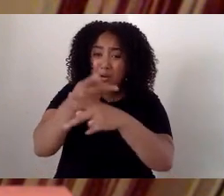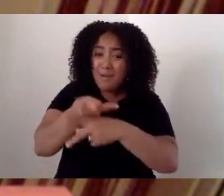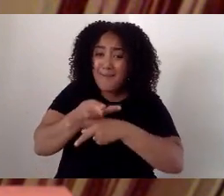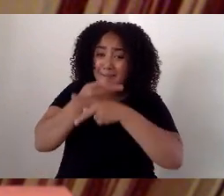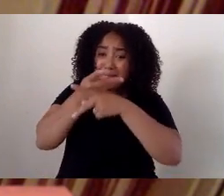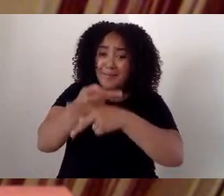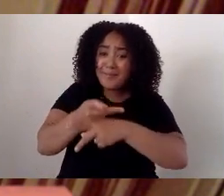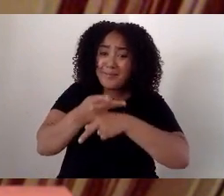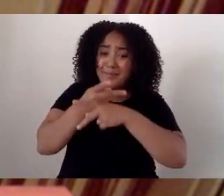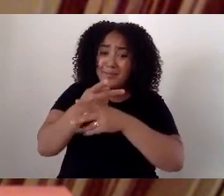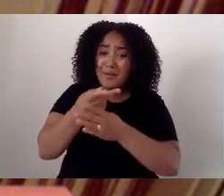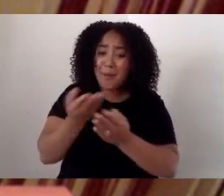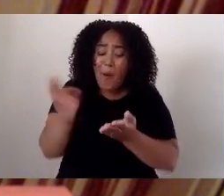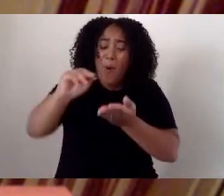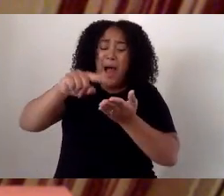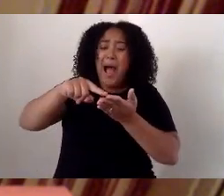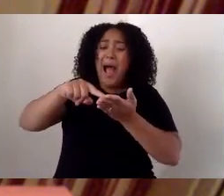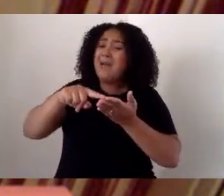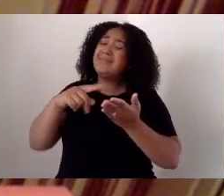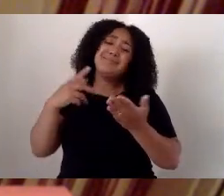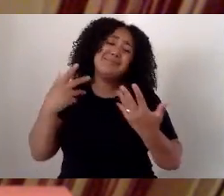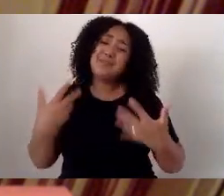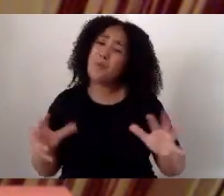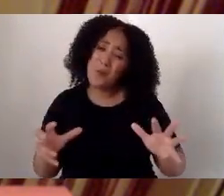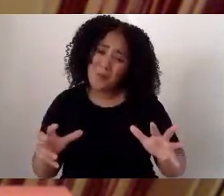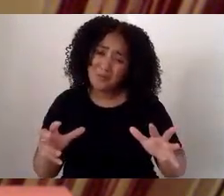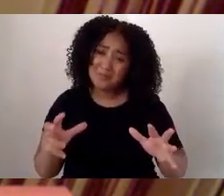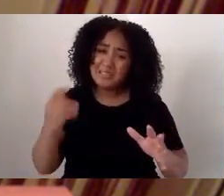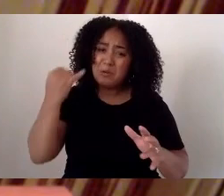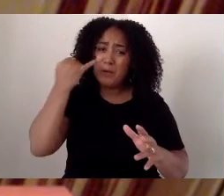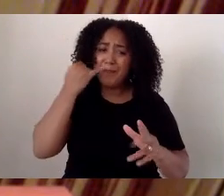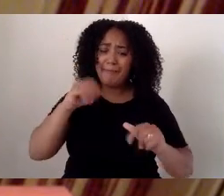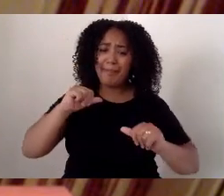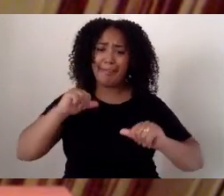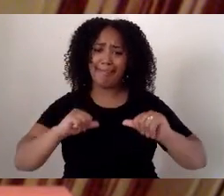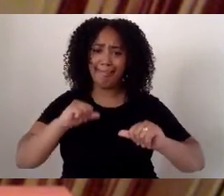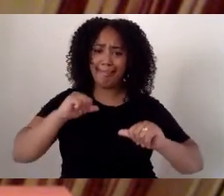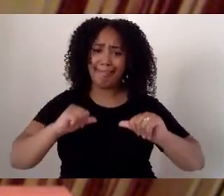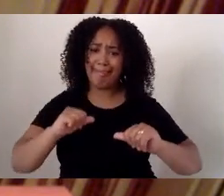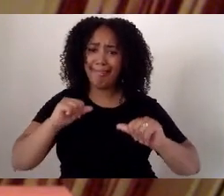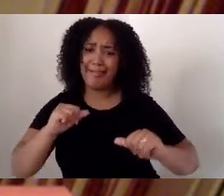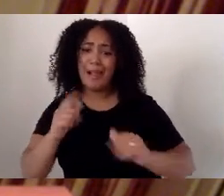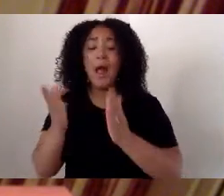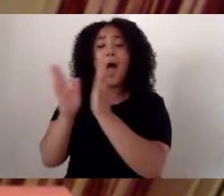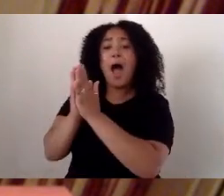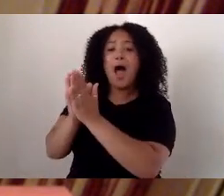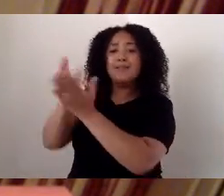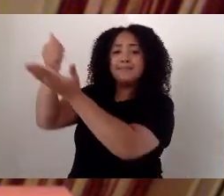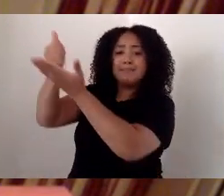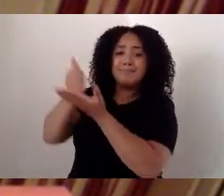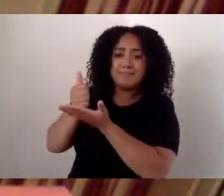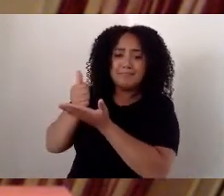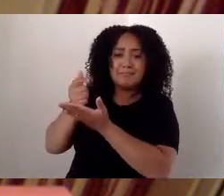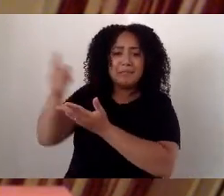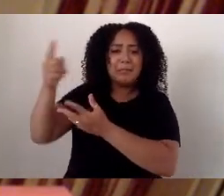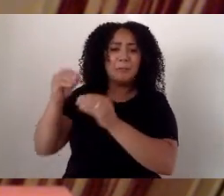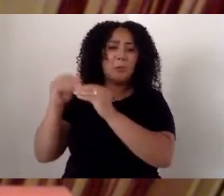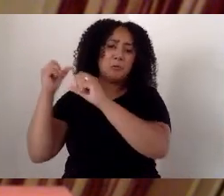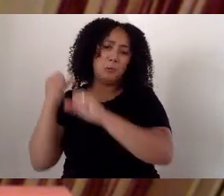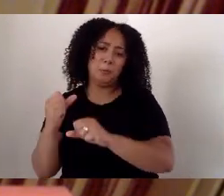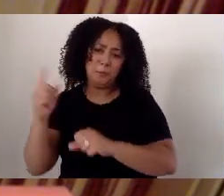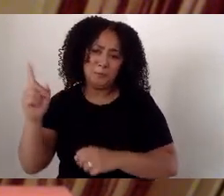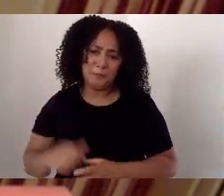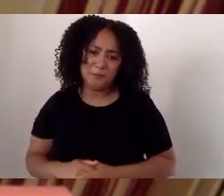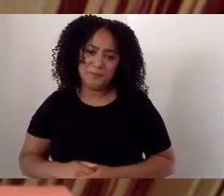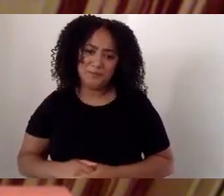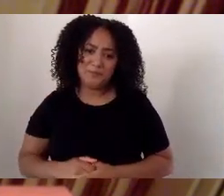have an adult, again, just make them do it. They can stand the burns a lot better than we can. So